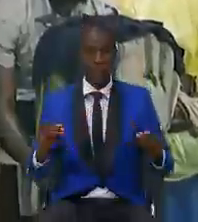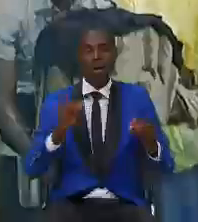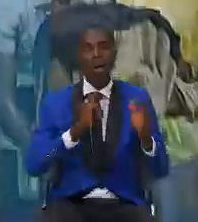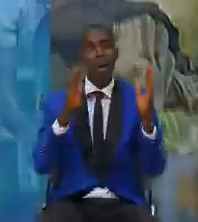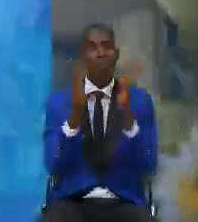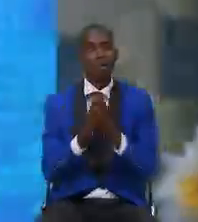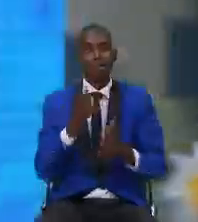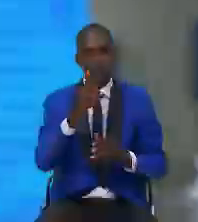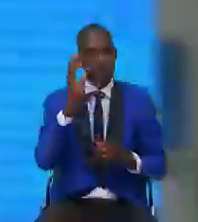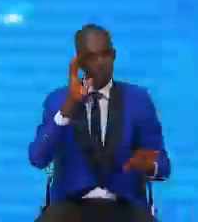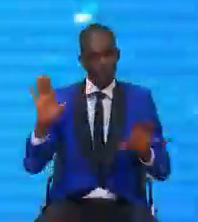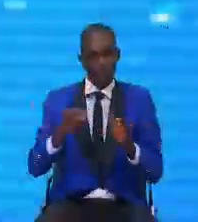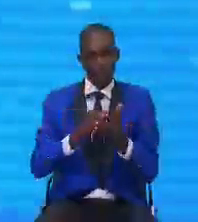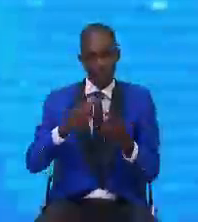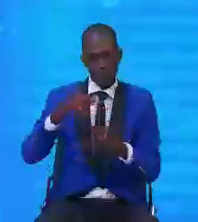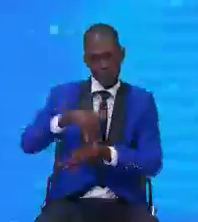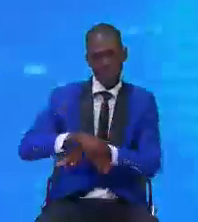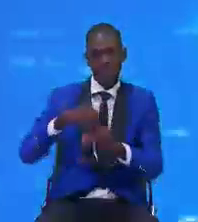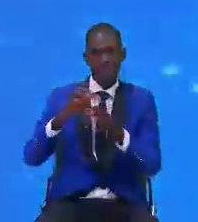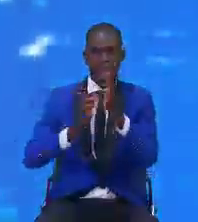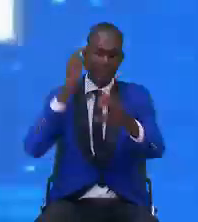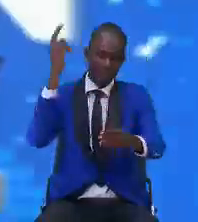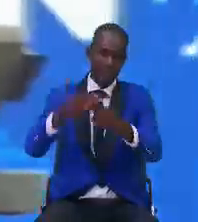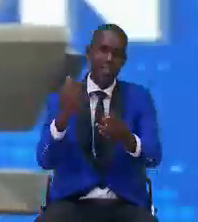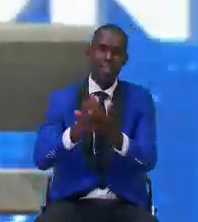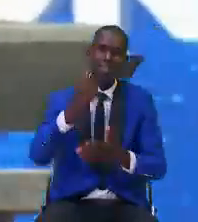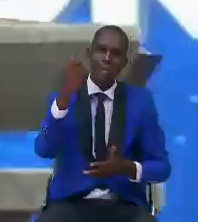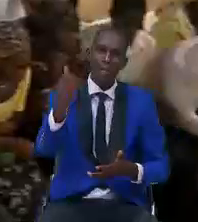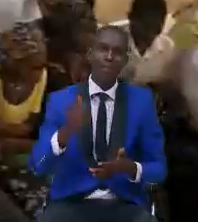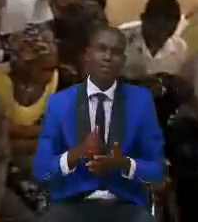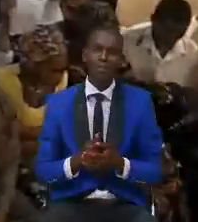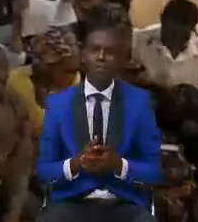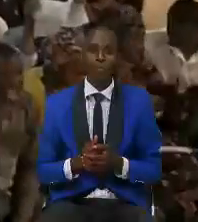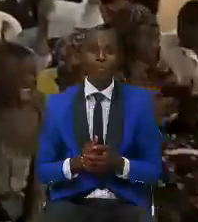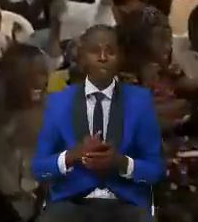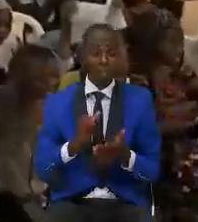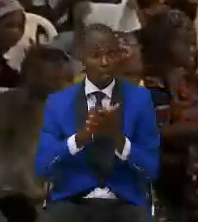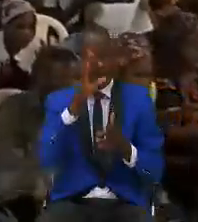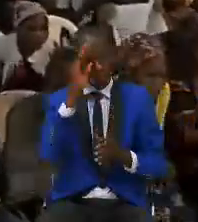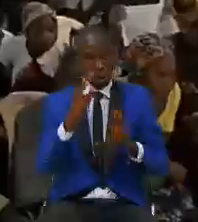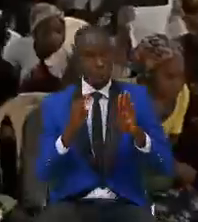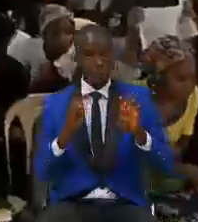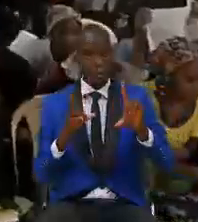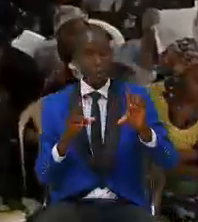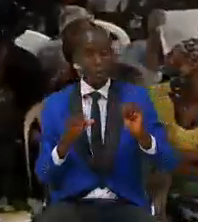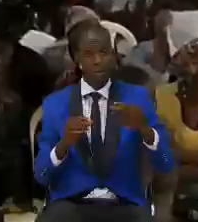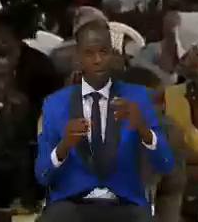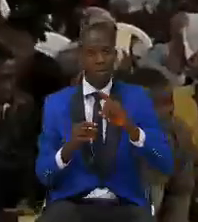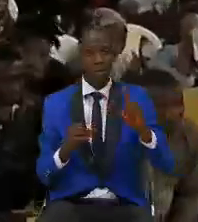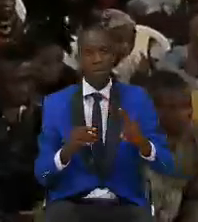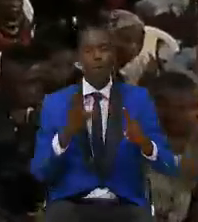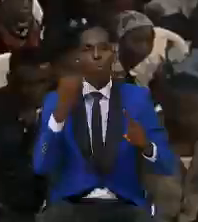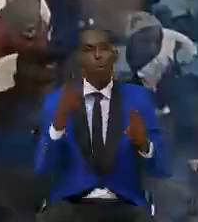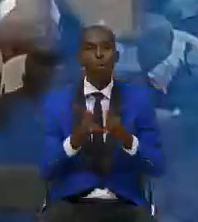divine Savior, I pray you will do it tonight in Jesus' name. He was